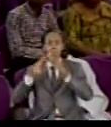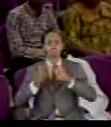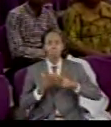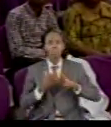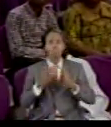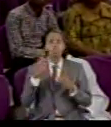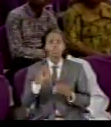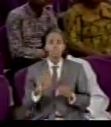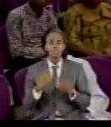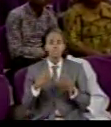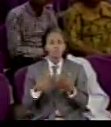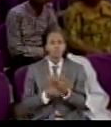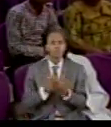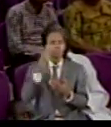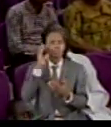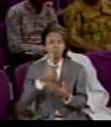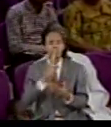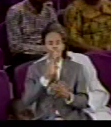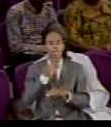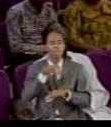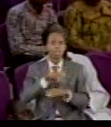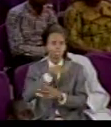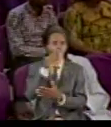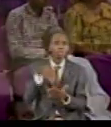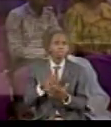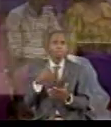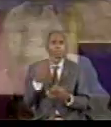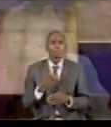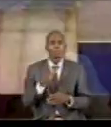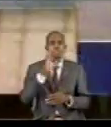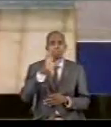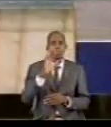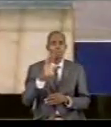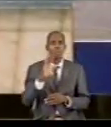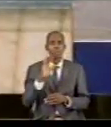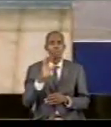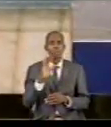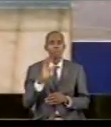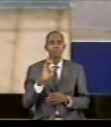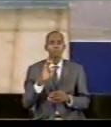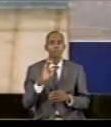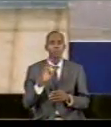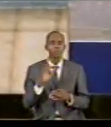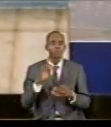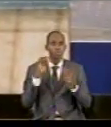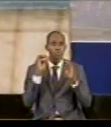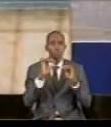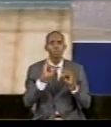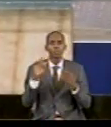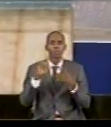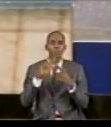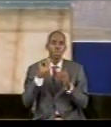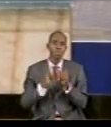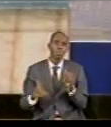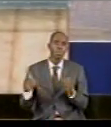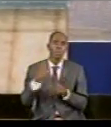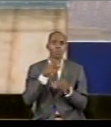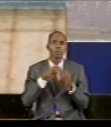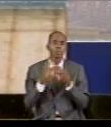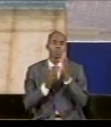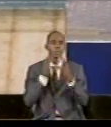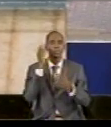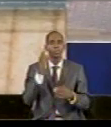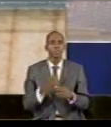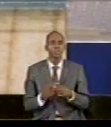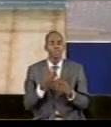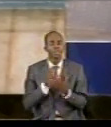the center of your communication to everyone in Jesus' name.